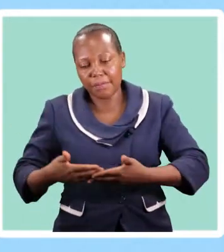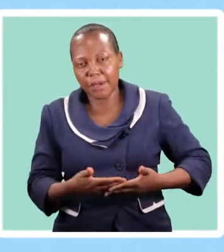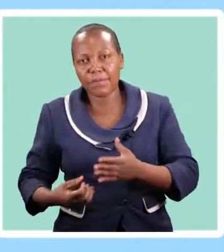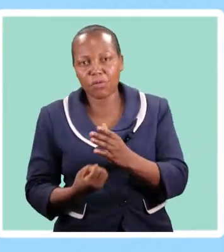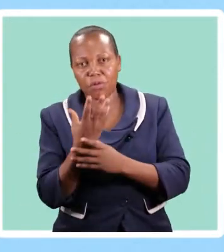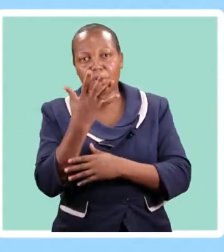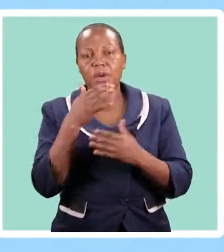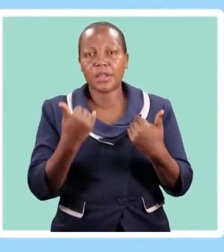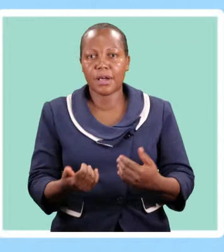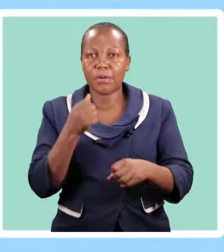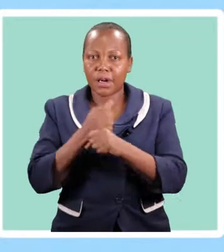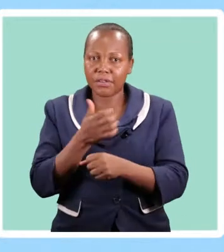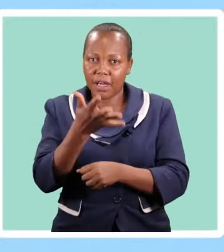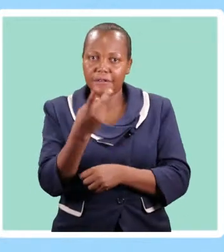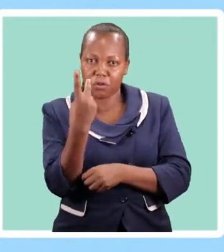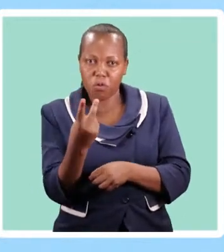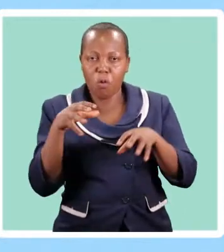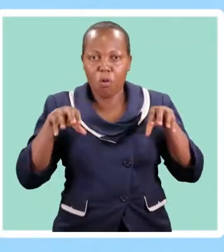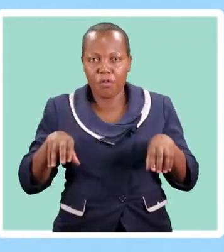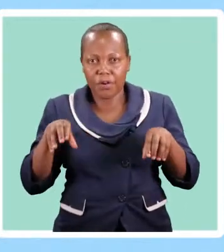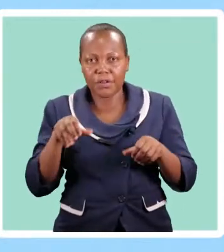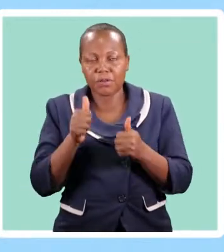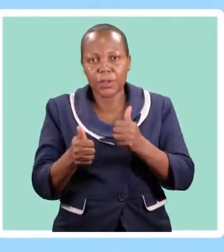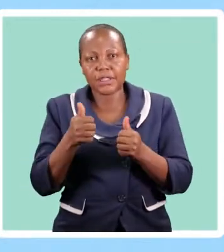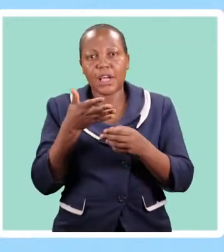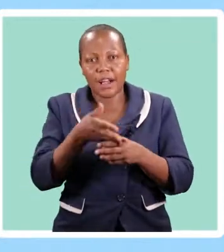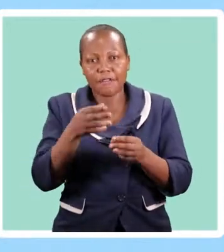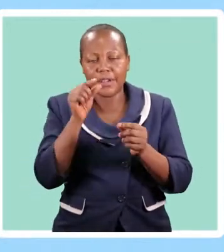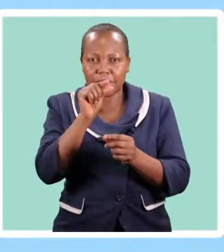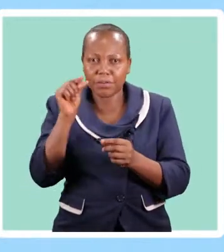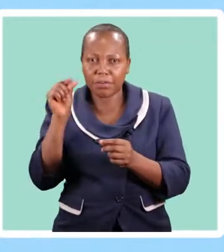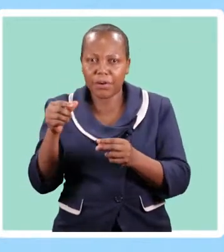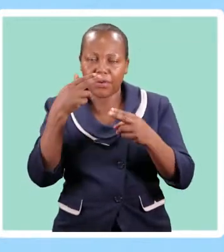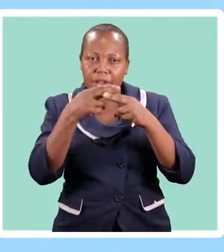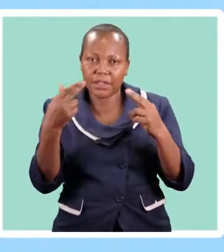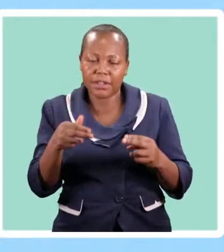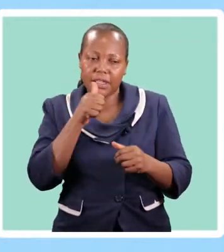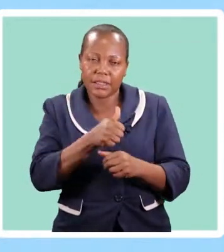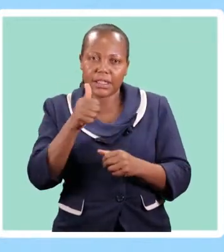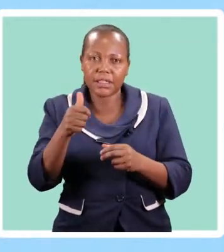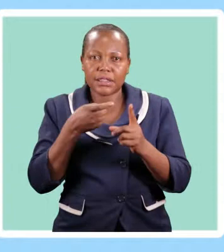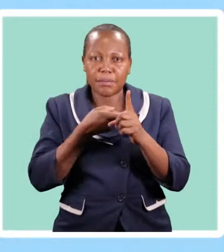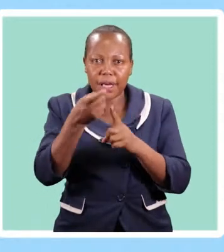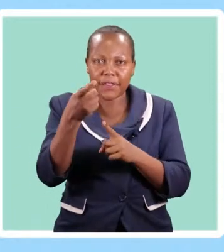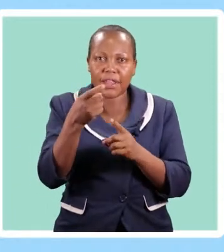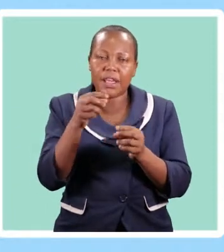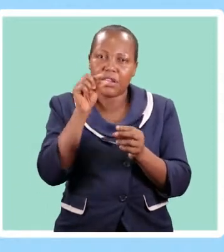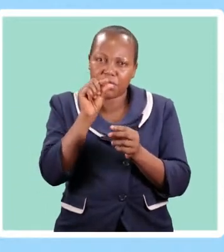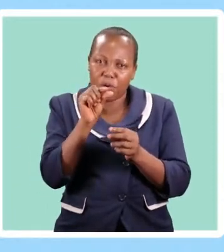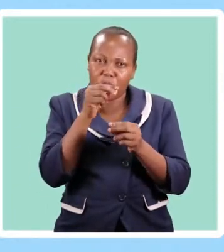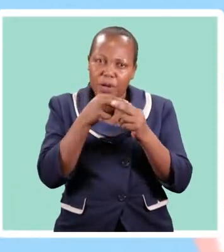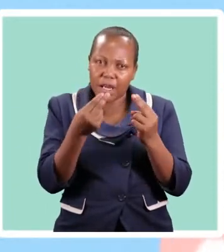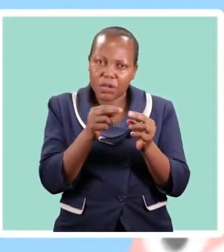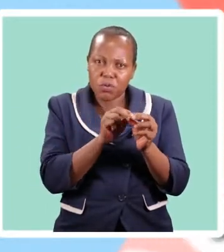would grow. Girls have 2 ovaries, which hold thousands of tiny eggs. Every month, an egg is released from